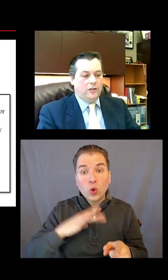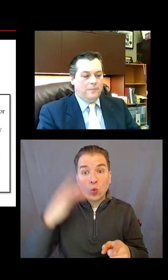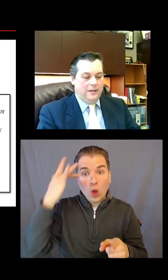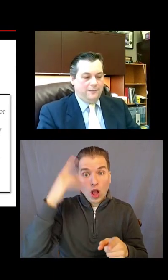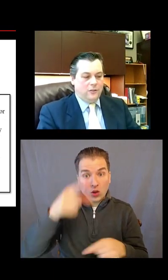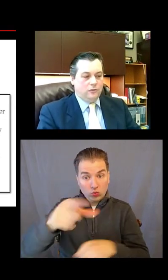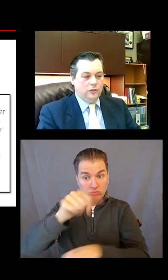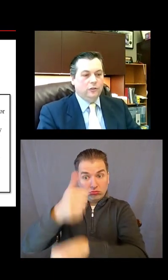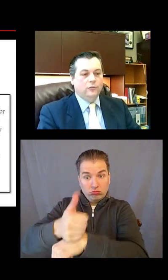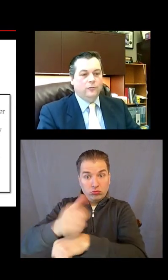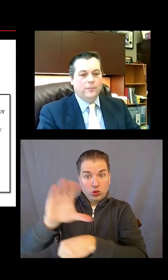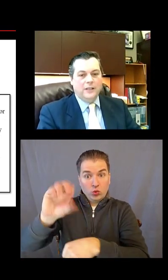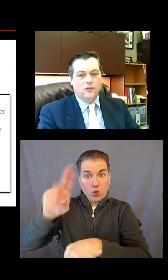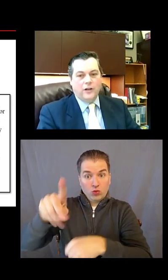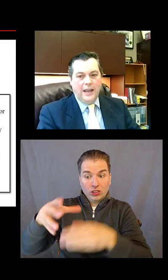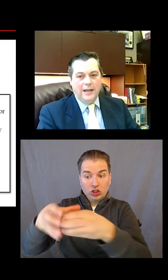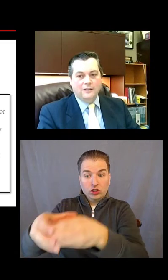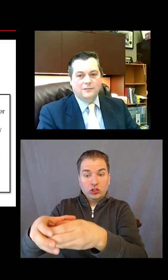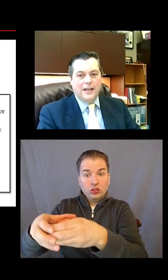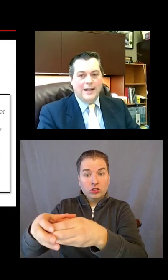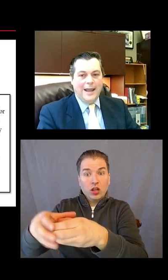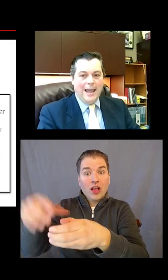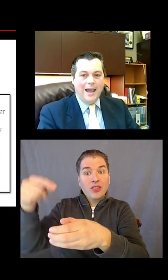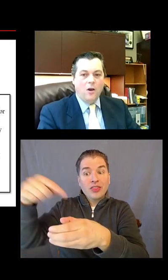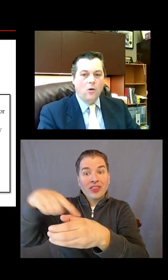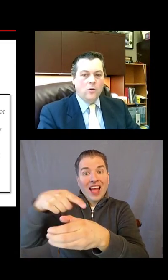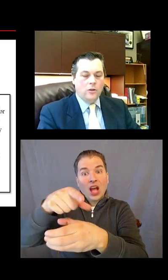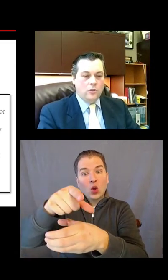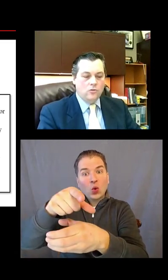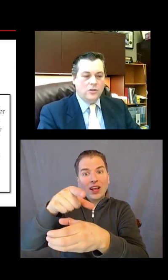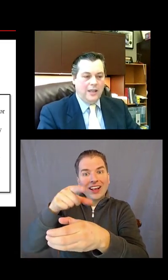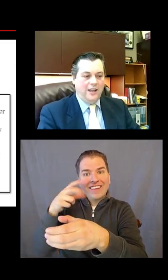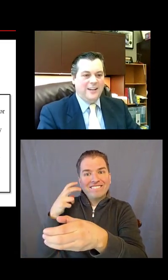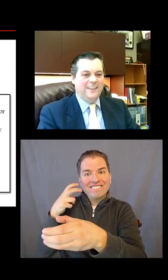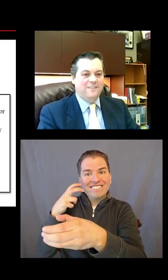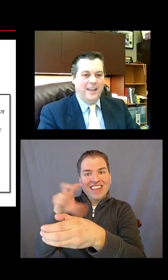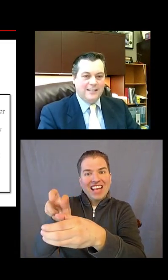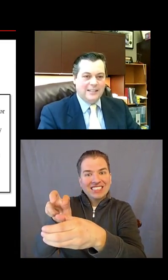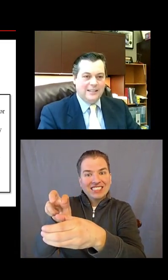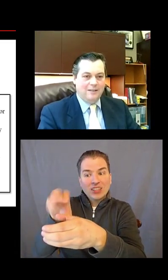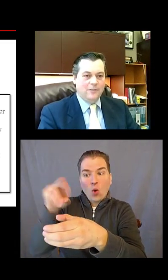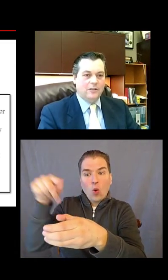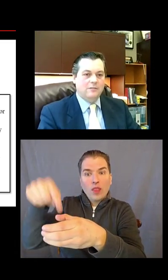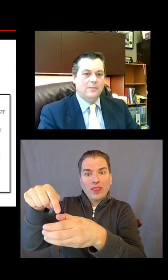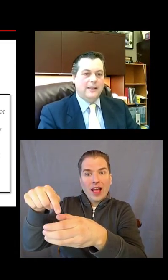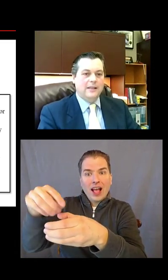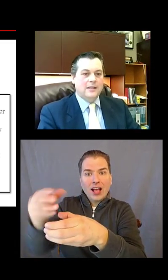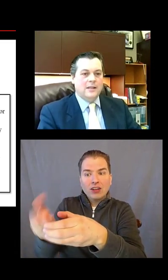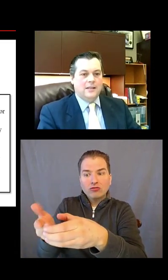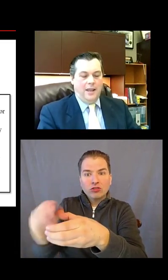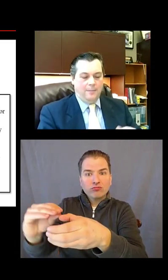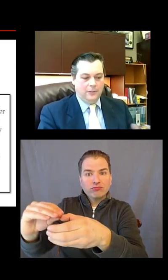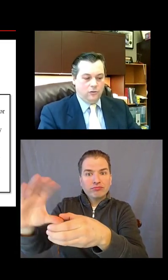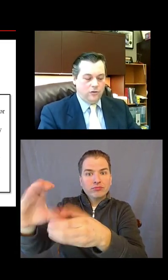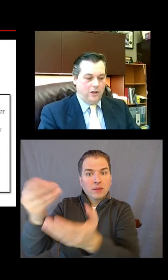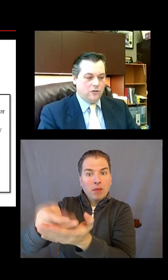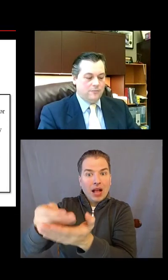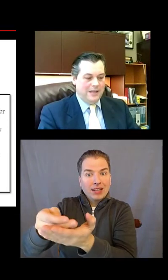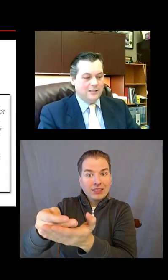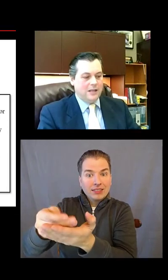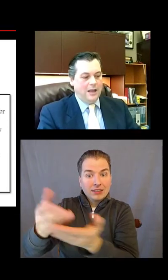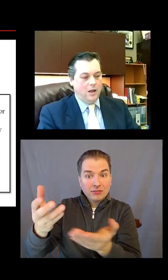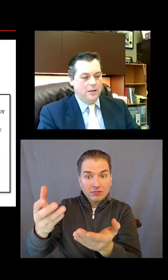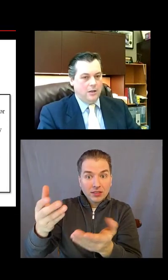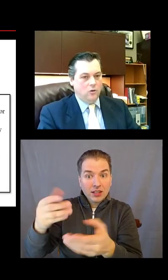Corporations are really beneficial too for being creative on how you can invest in them. There can be capital